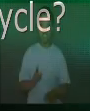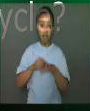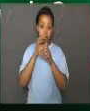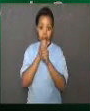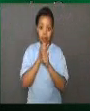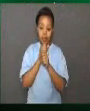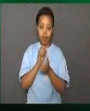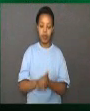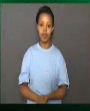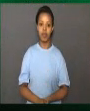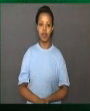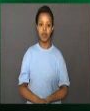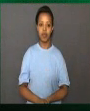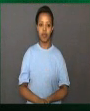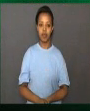Time's up.